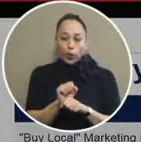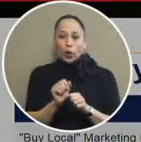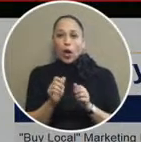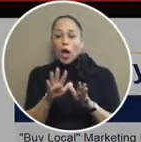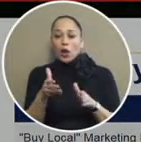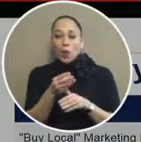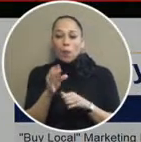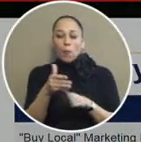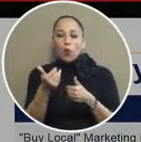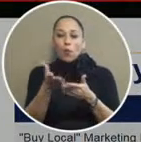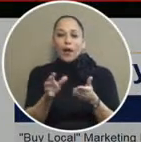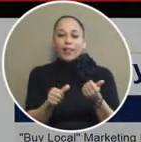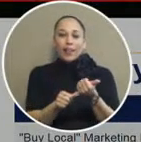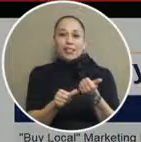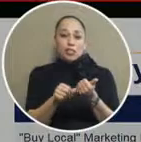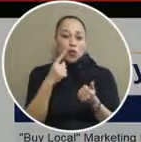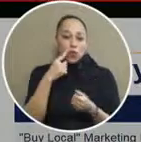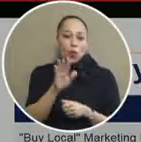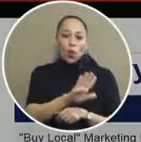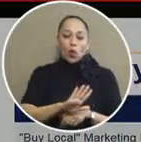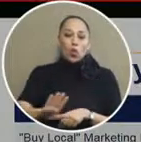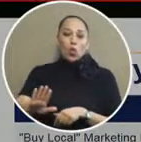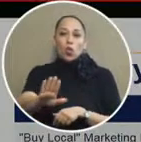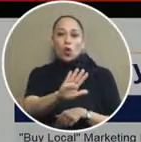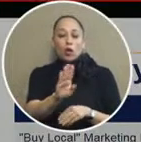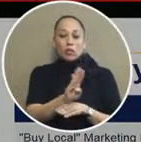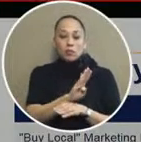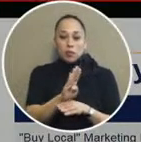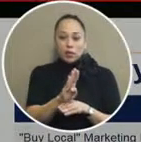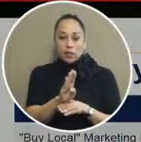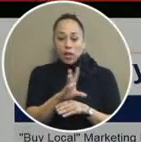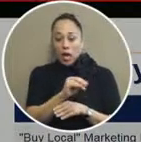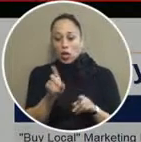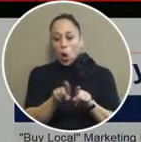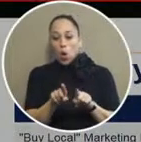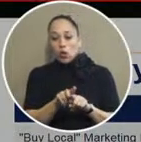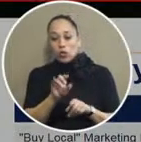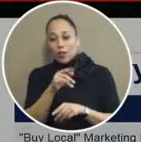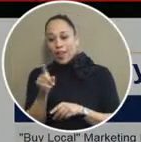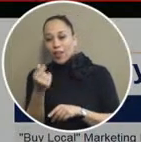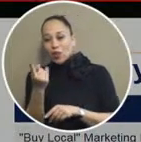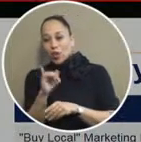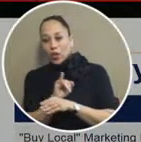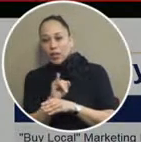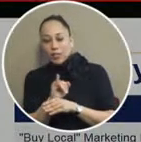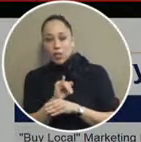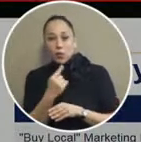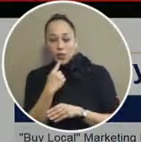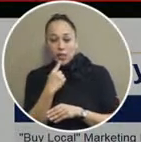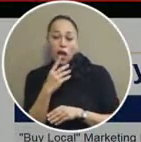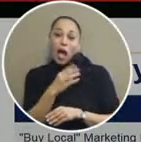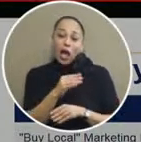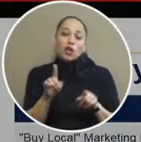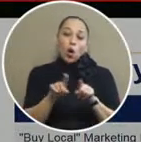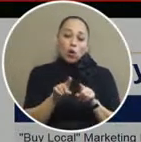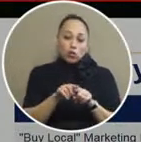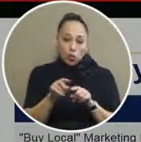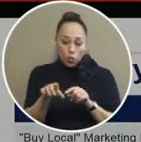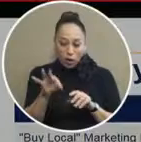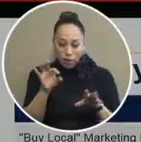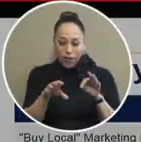and provide that assistance to those businesses, irrespective of the industry sector that they sit in. And we are